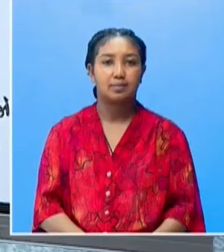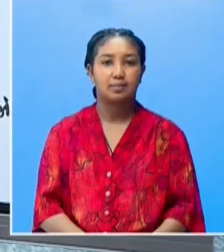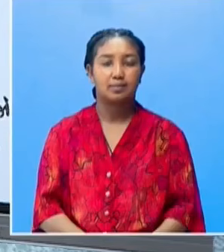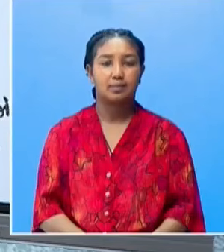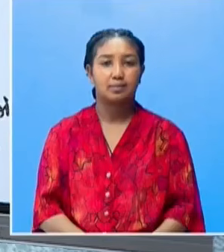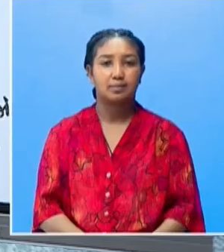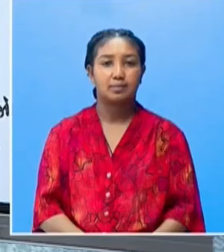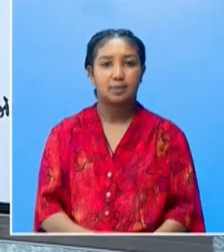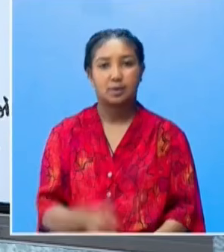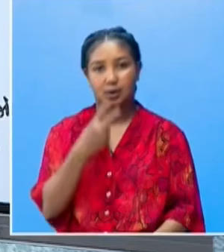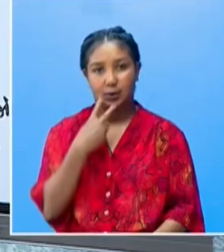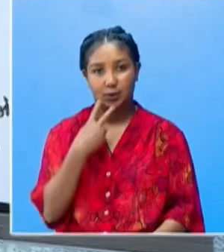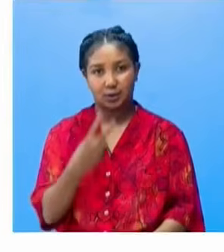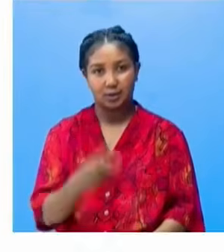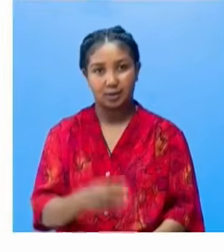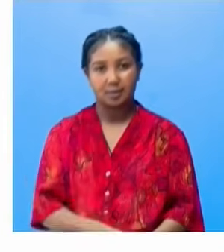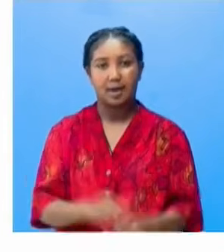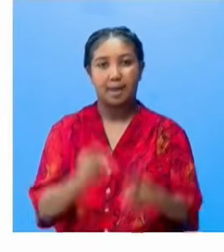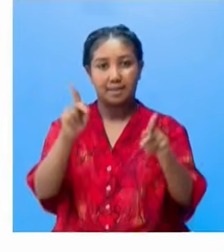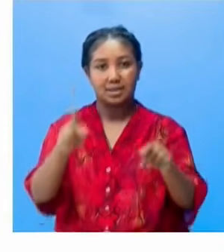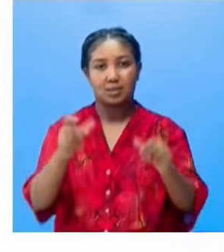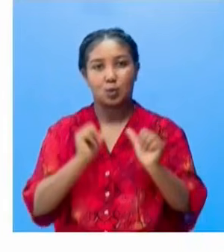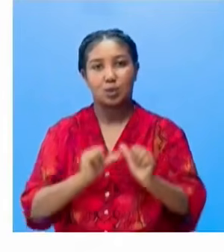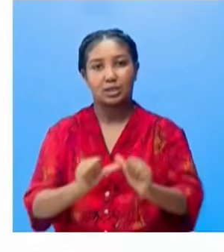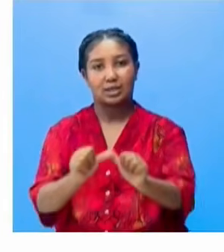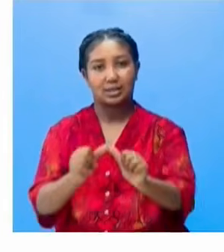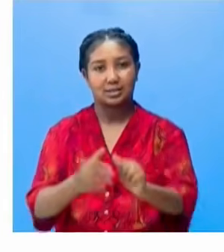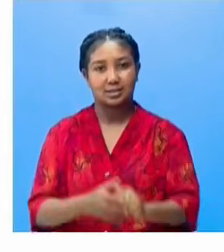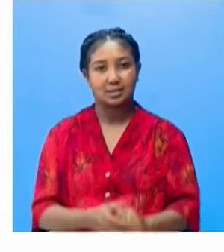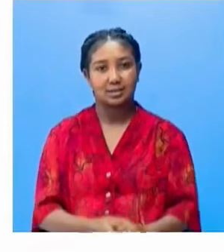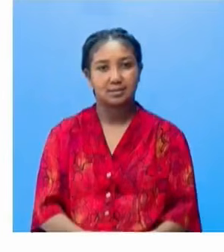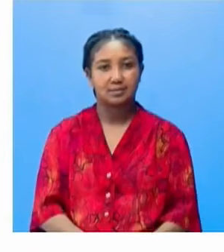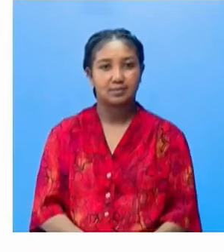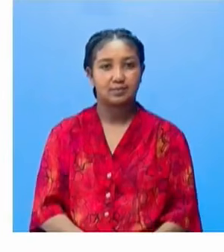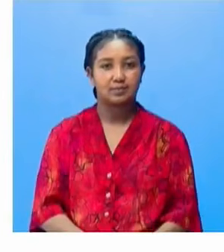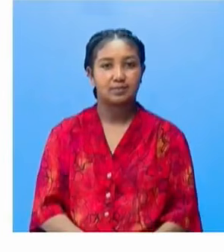Okay. Look, present continuous.